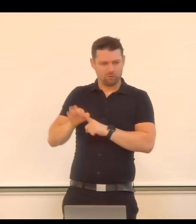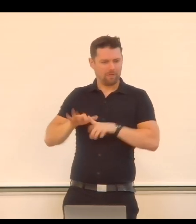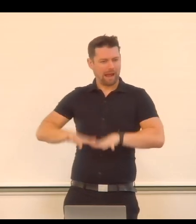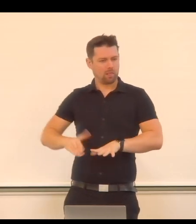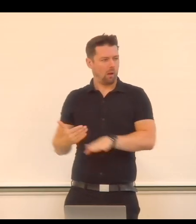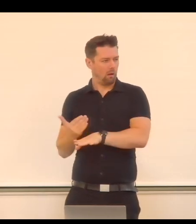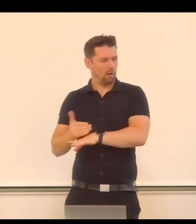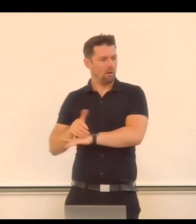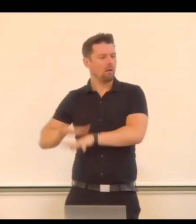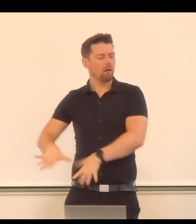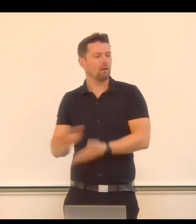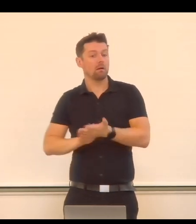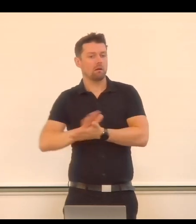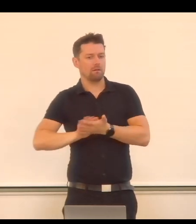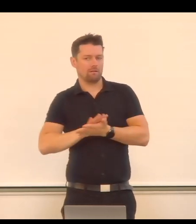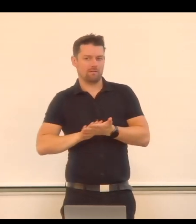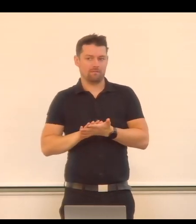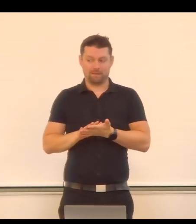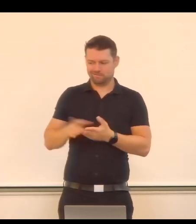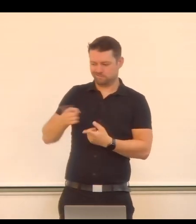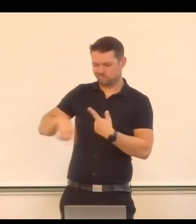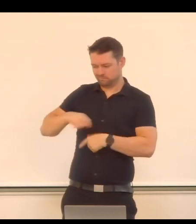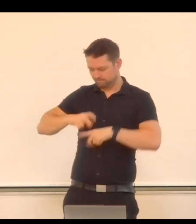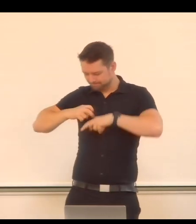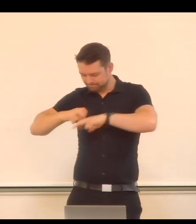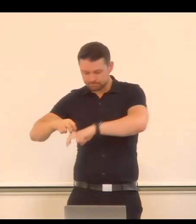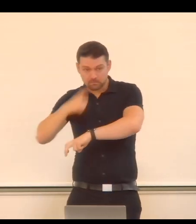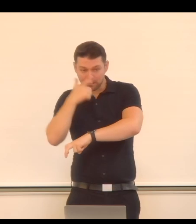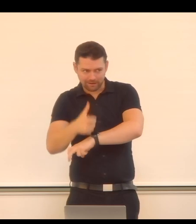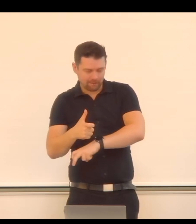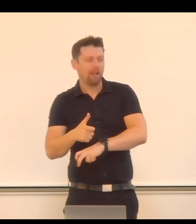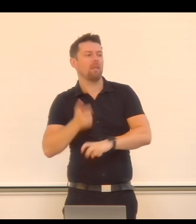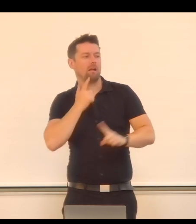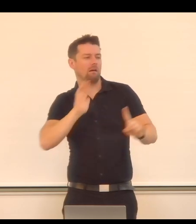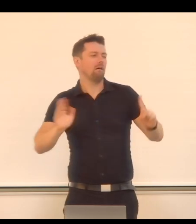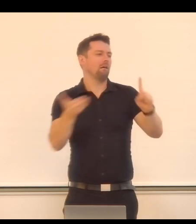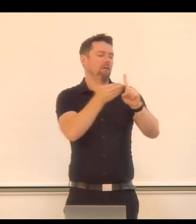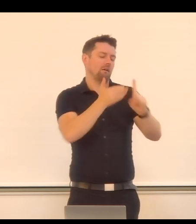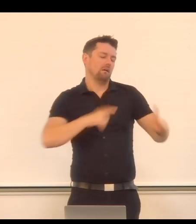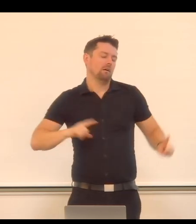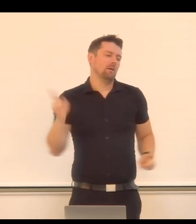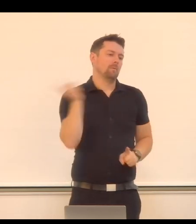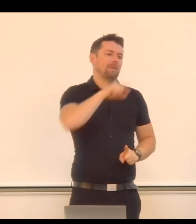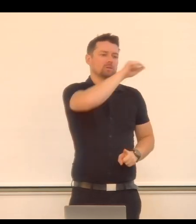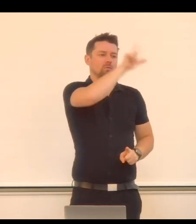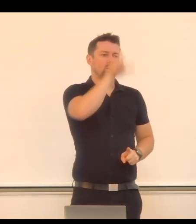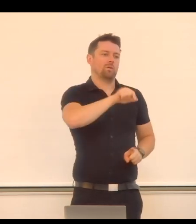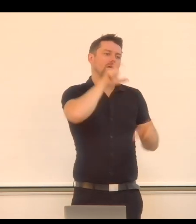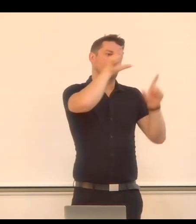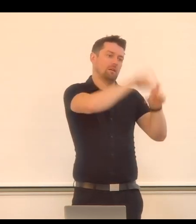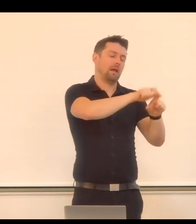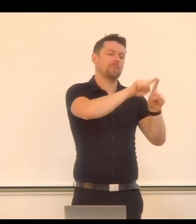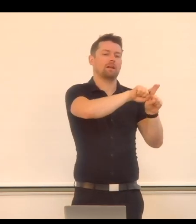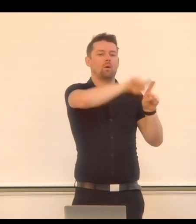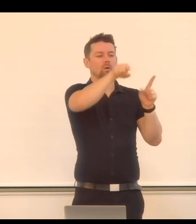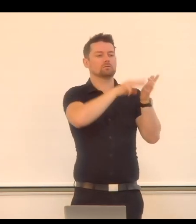so that we get the help from the analog community in that goal of going back to the moon and going on to Mars. So